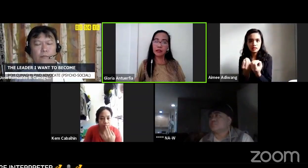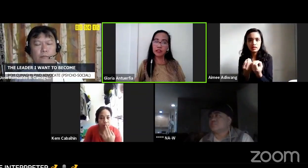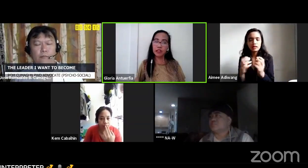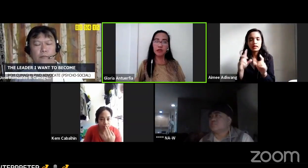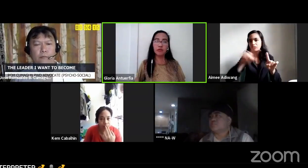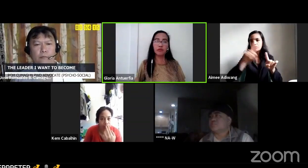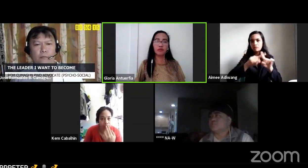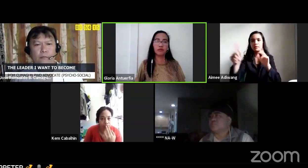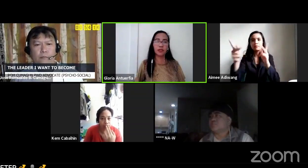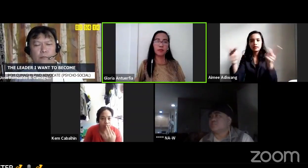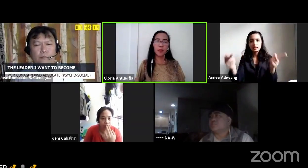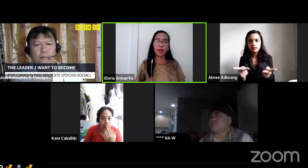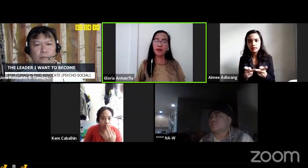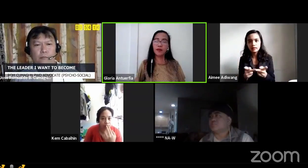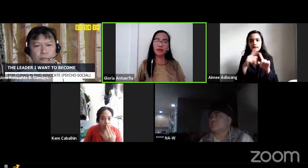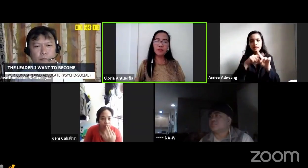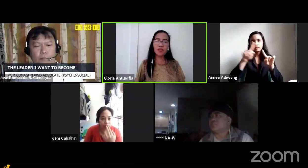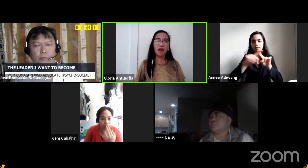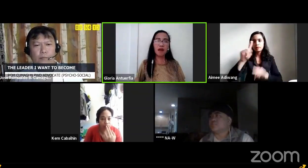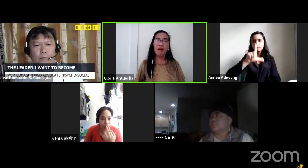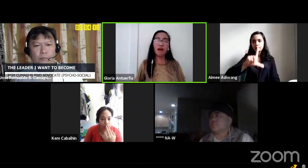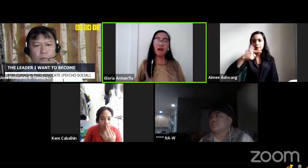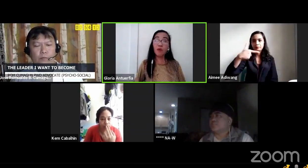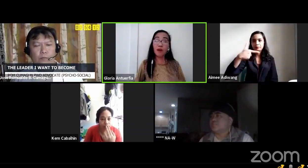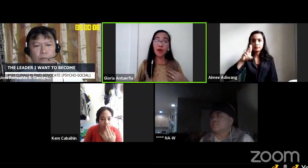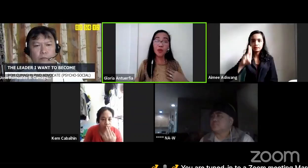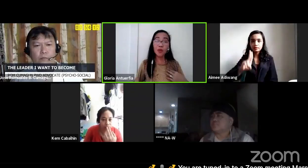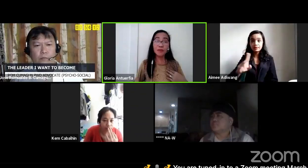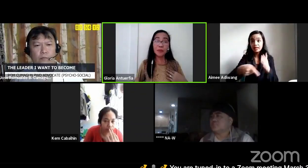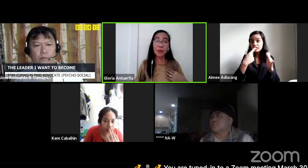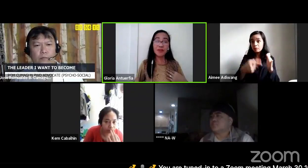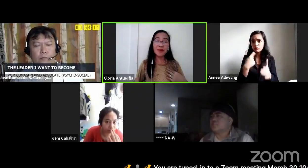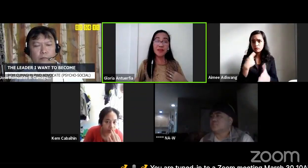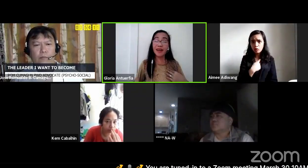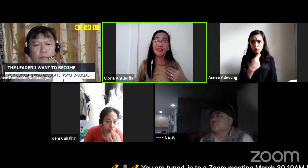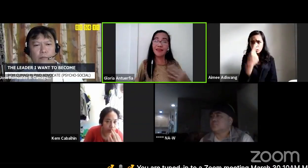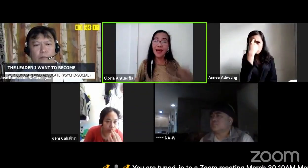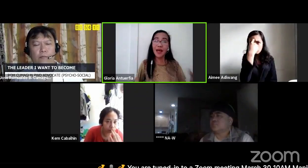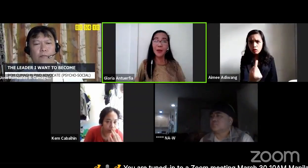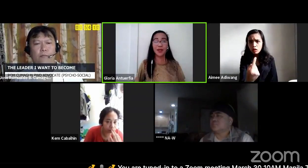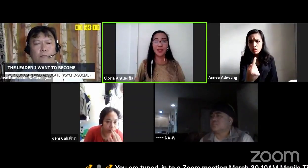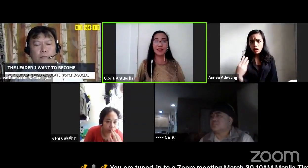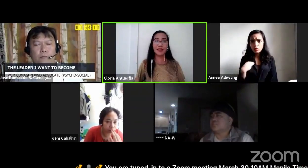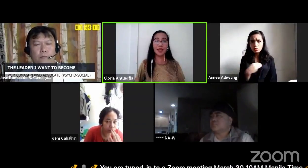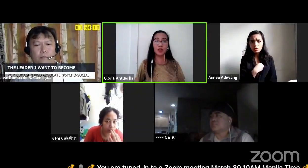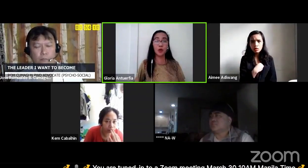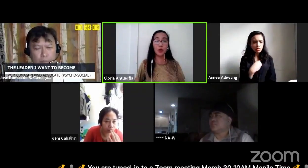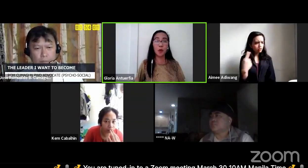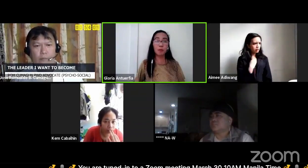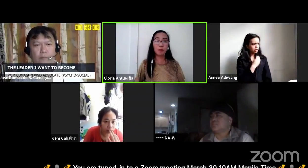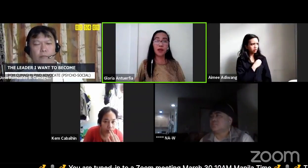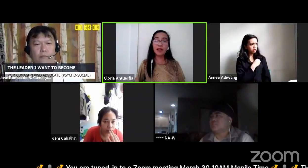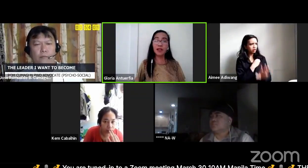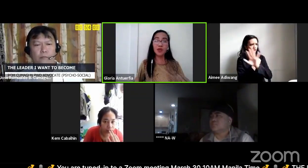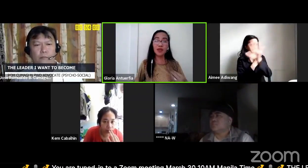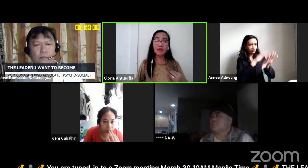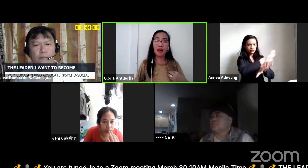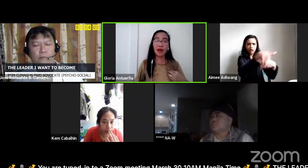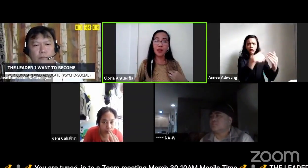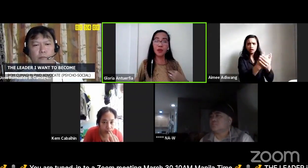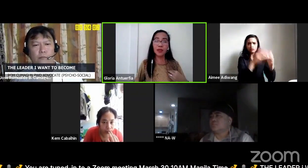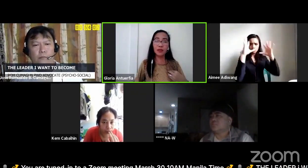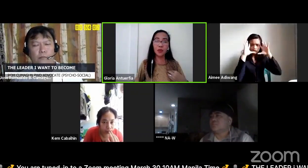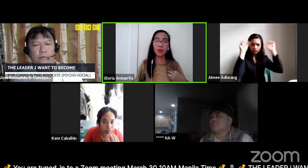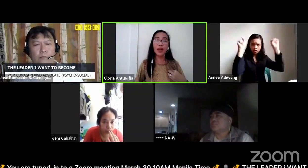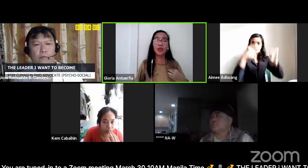areas, different LGUs. And there are times na ako lang yung member, lahat sila president. So, I see